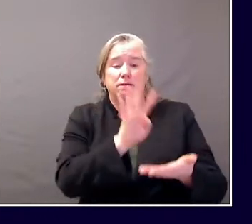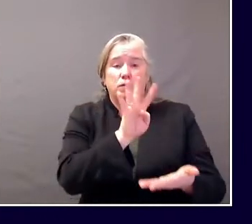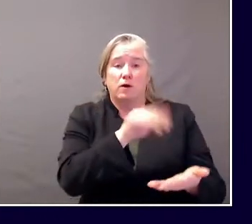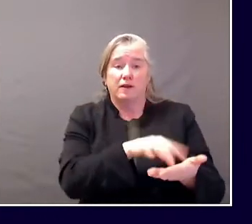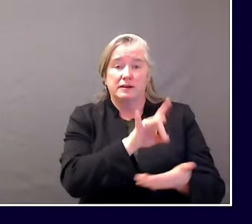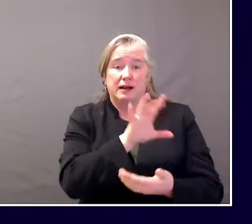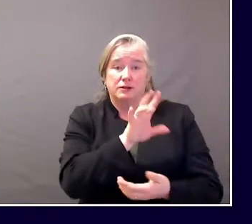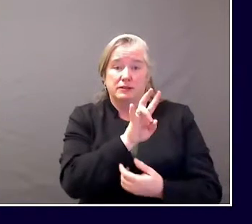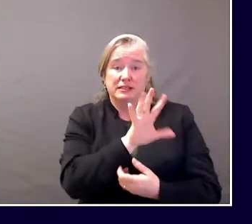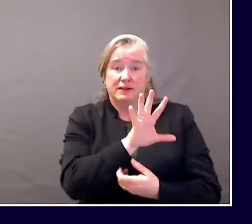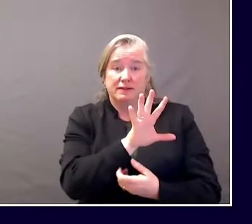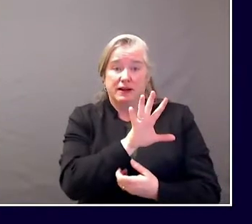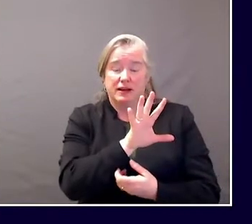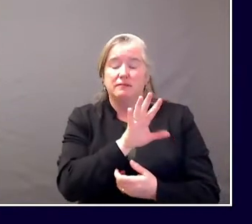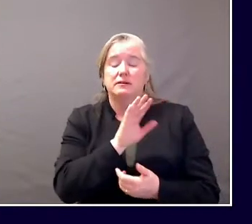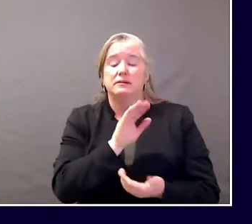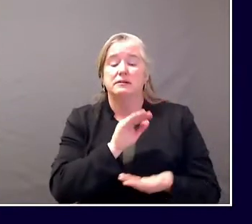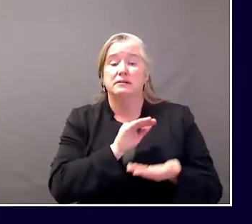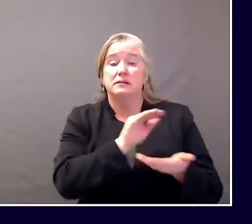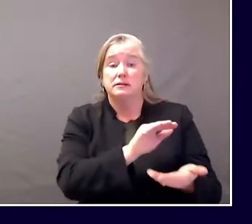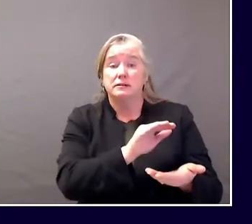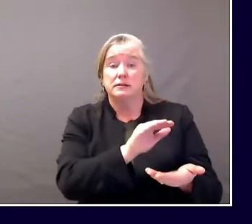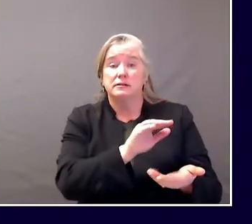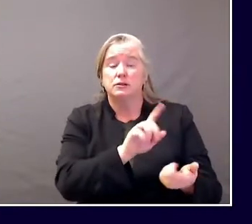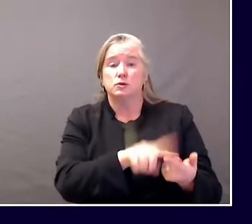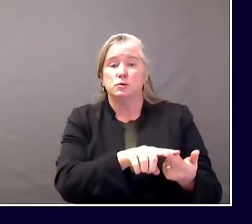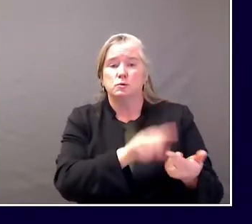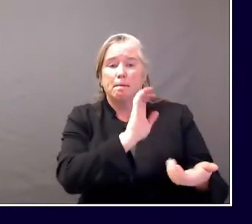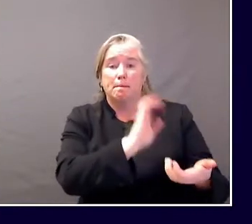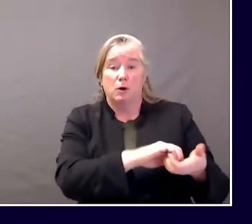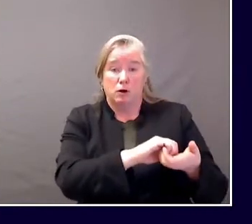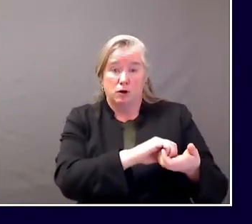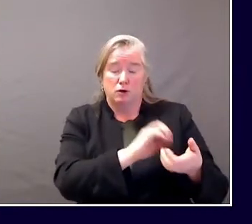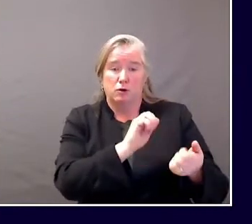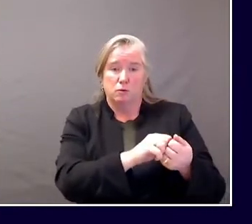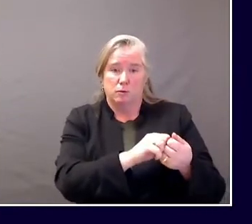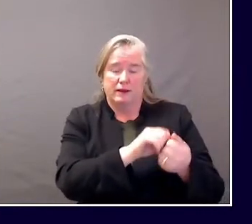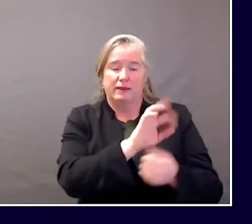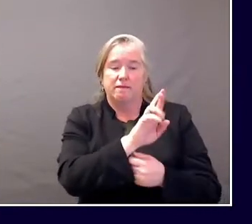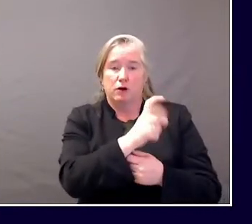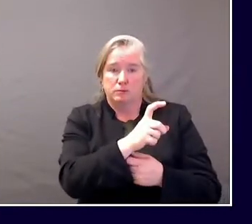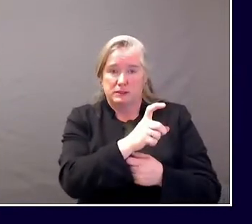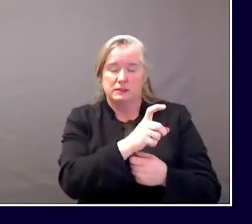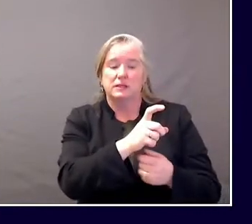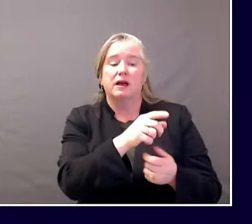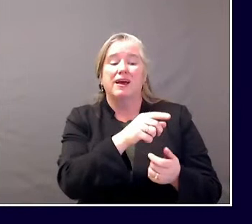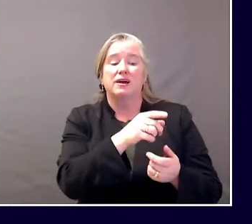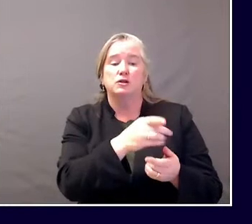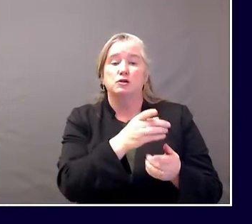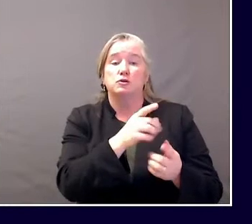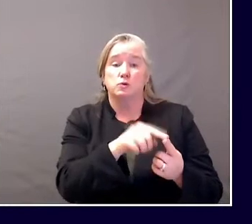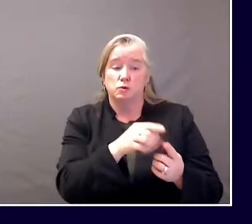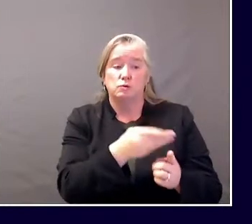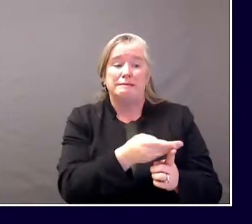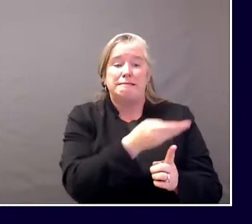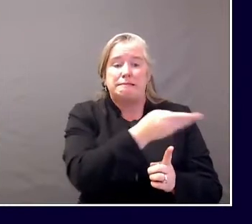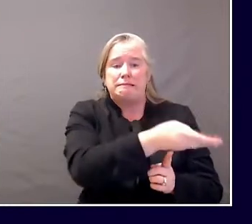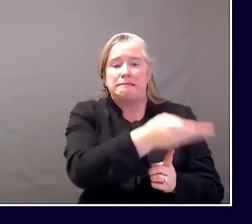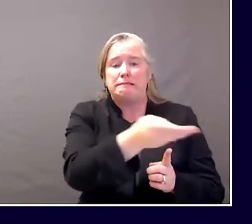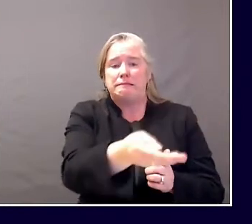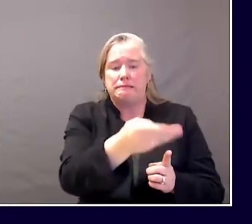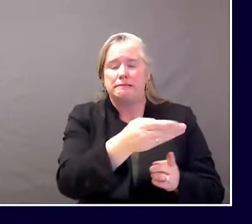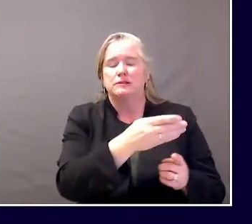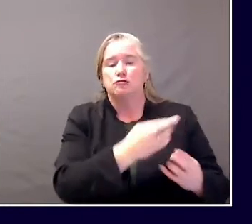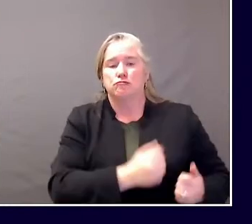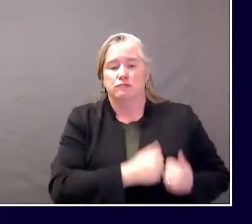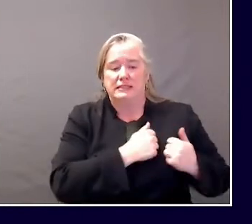4,875 will be allocated to the partnership with retail pharmacies to vaccinate residents and staff